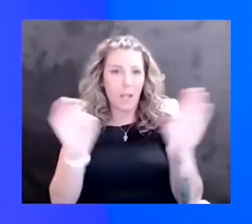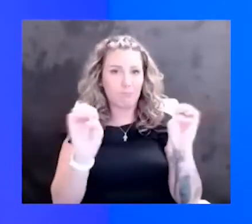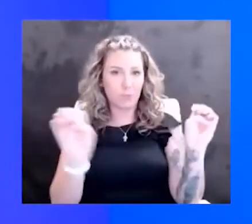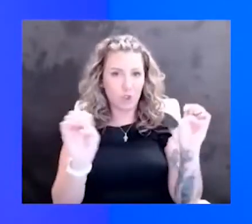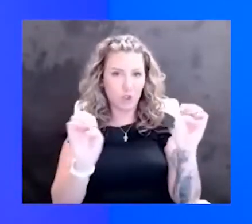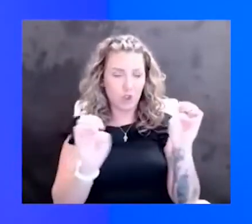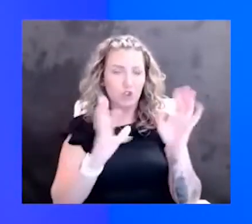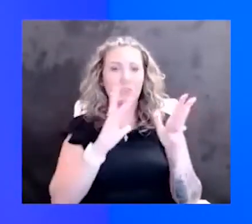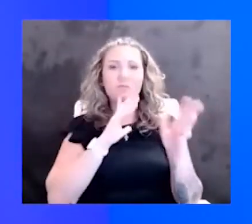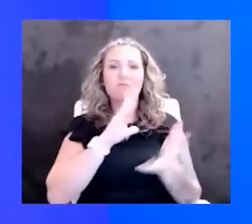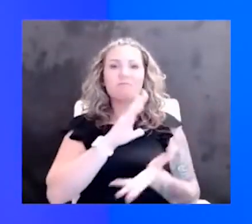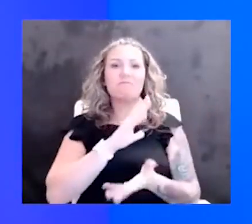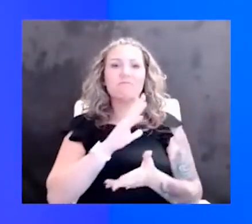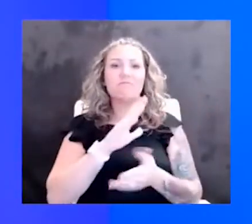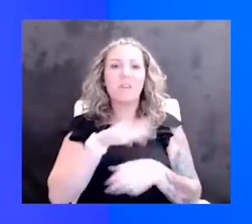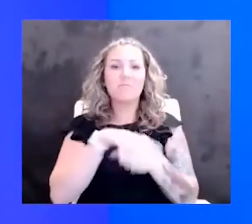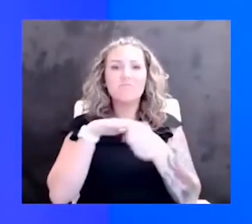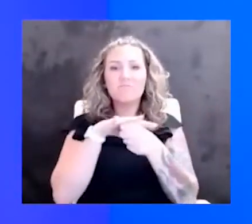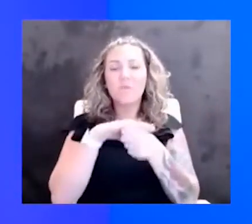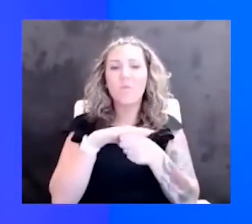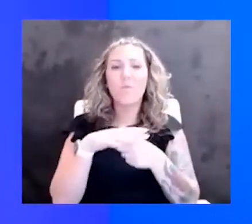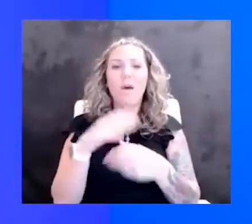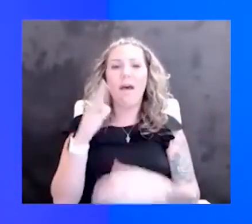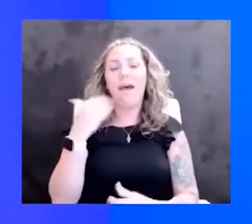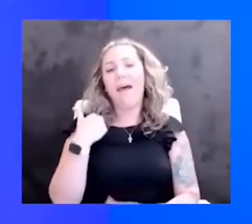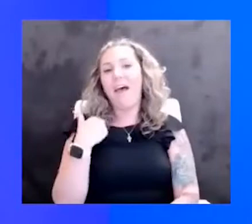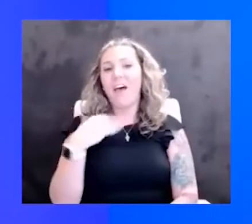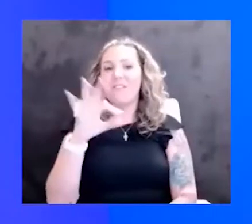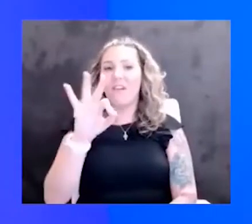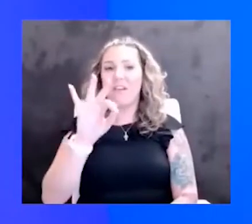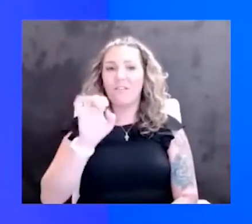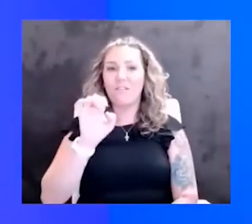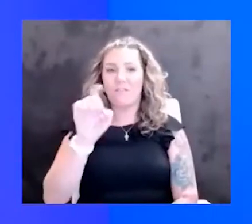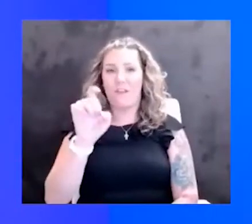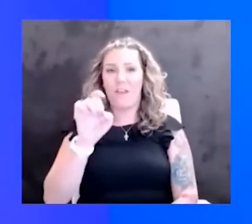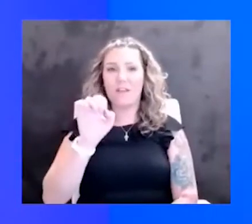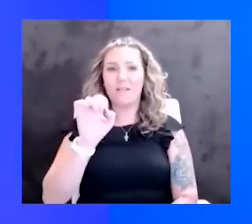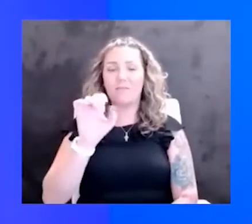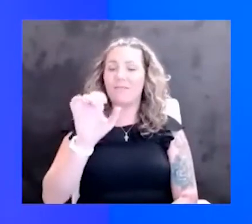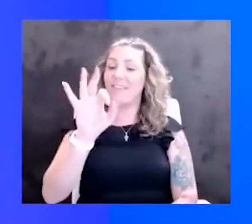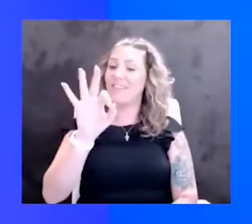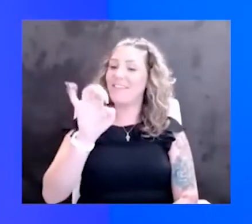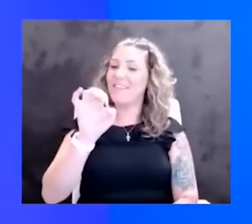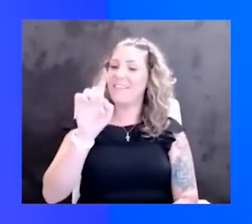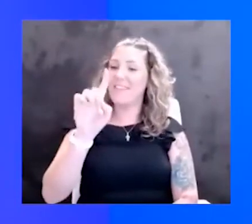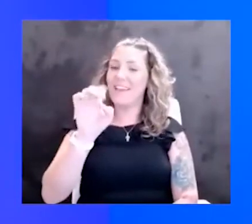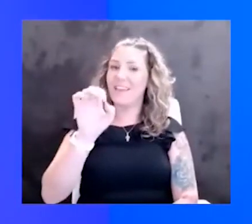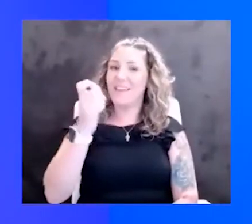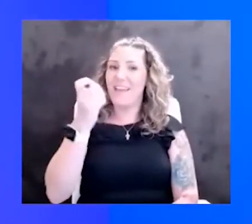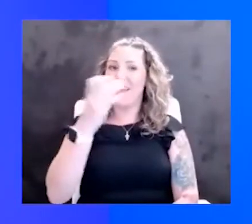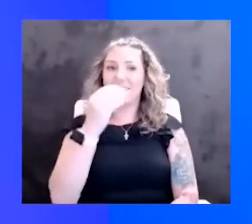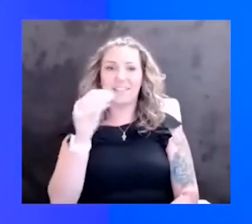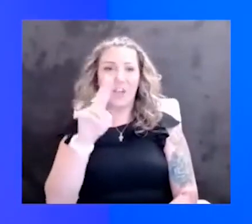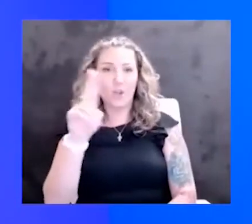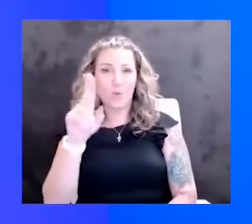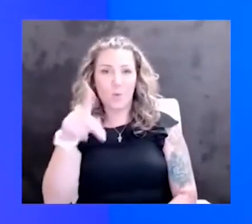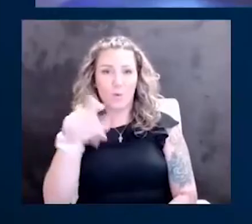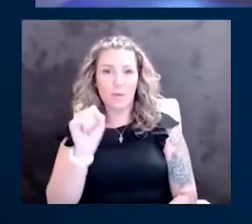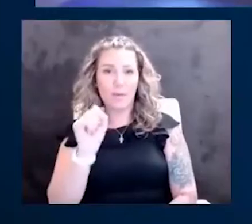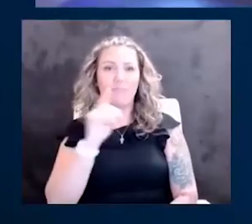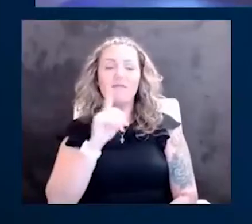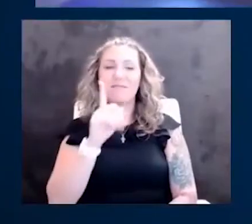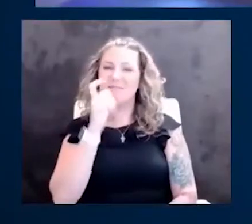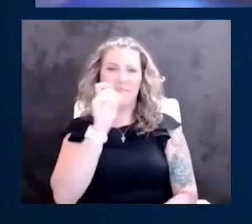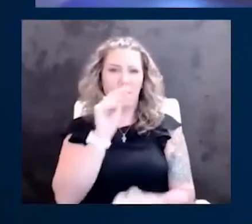and UPS. So we'll just click over into some new contractual arrangements. Shouldn't affect that at all. And